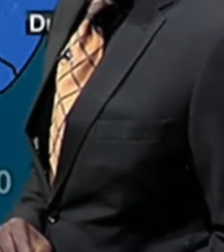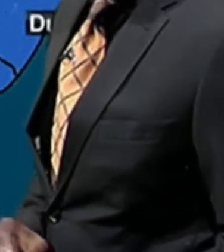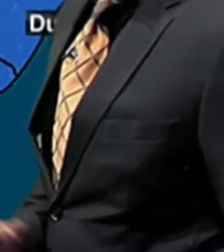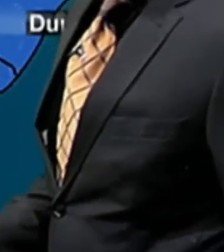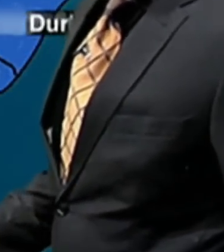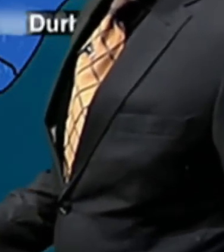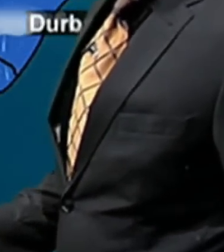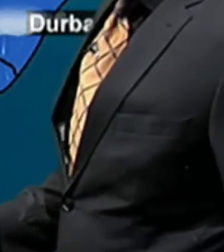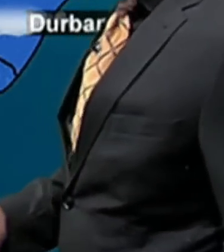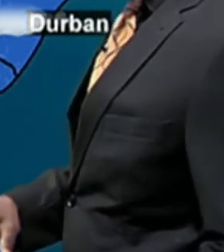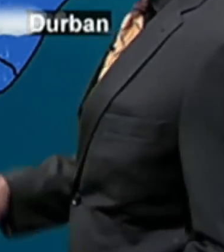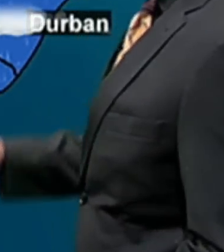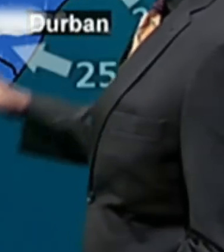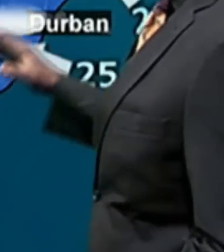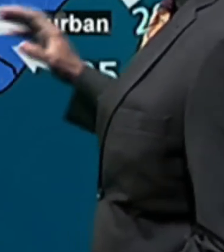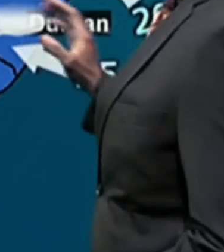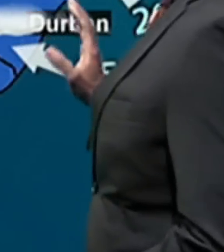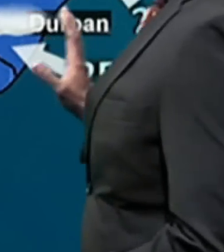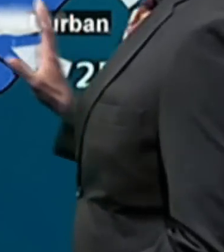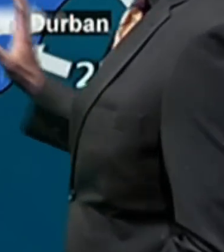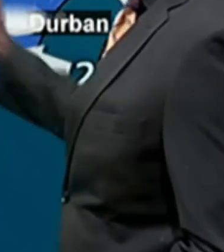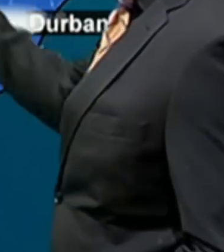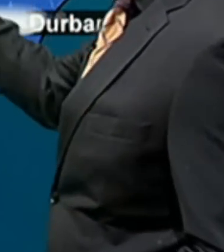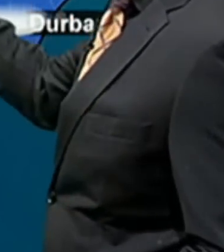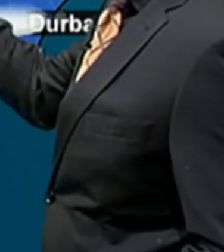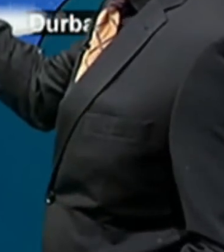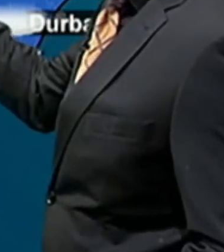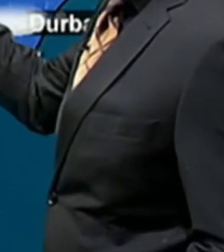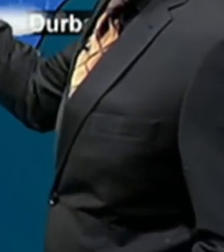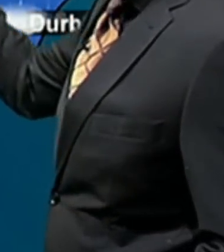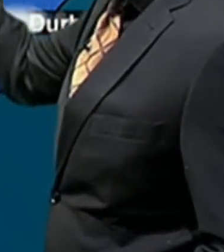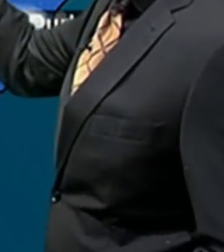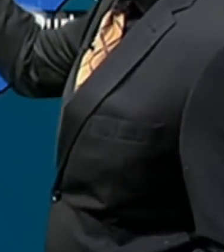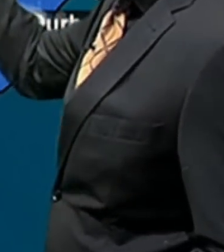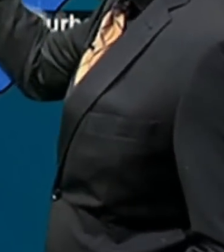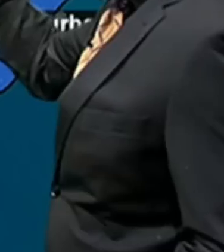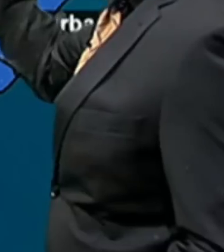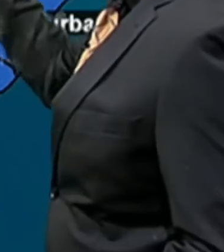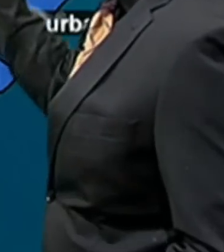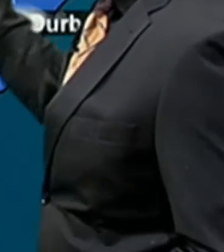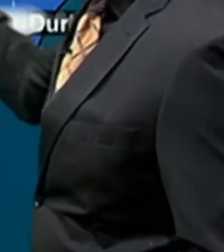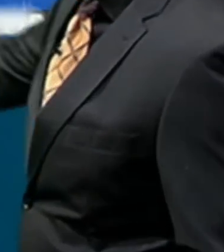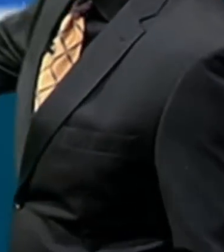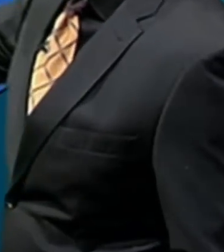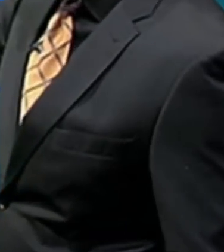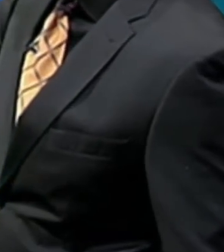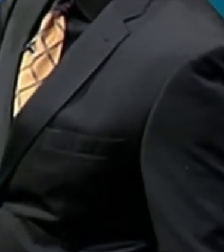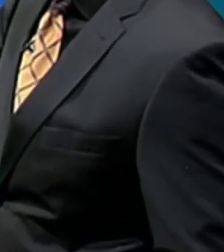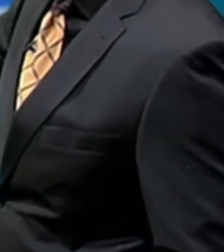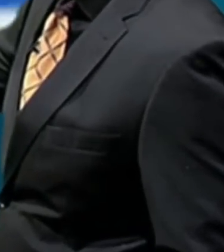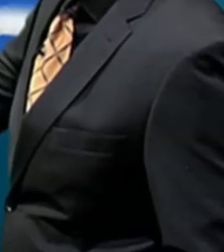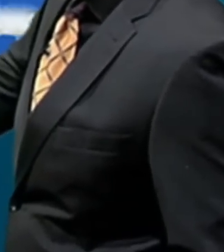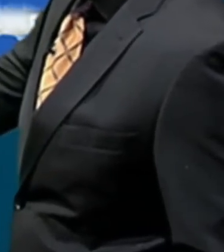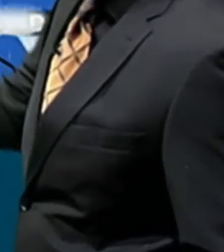tse matla di hanele hona ka thekong ho nyola o tla fela hona ka Pretoria tsona mlodi le hona ka haro polokwane o tla jwa ka hara